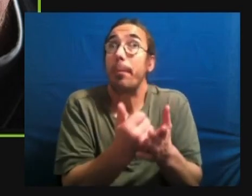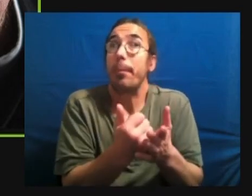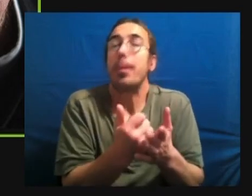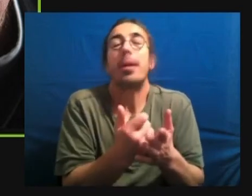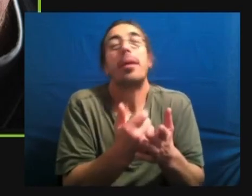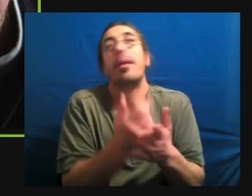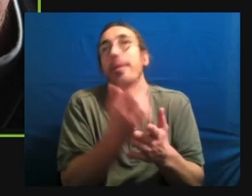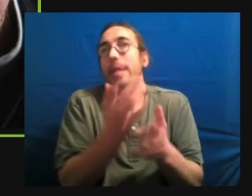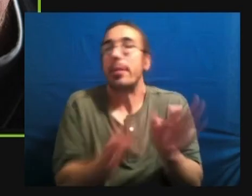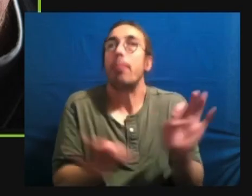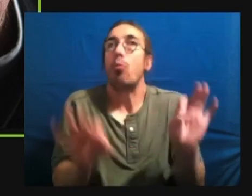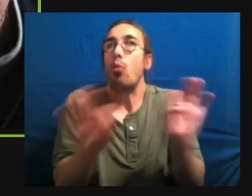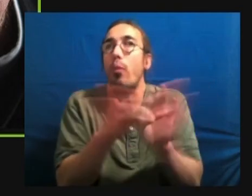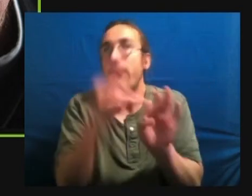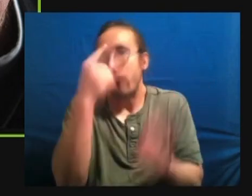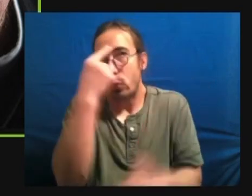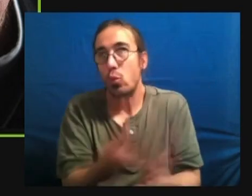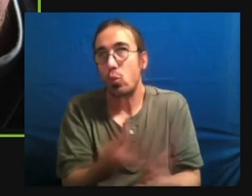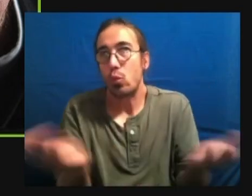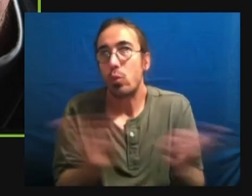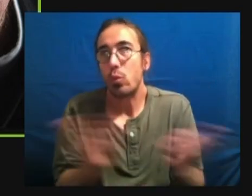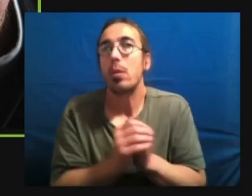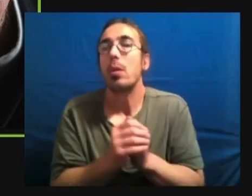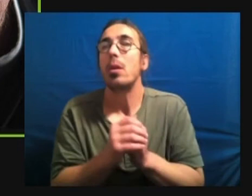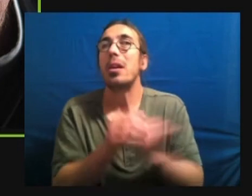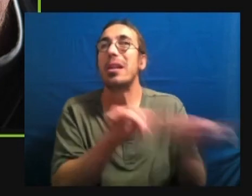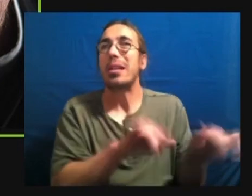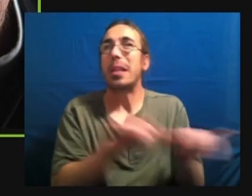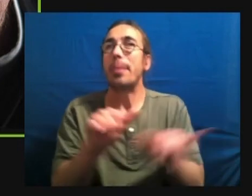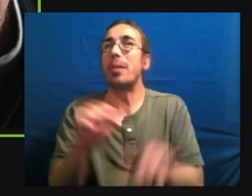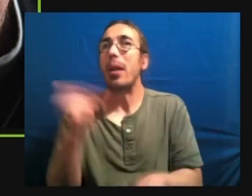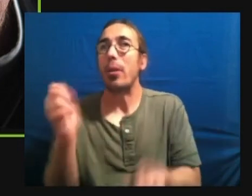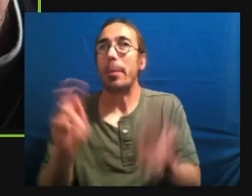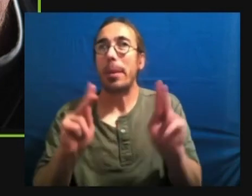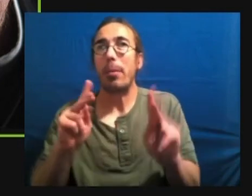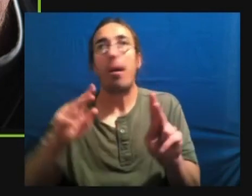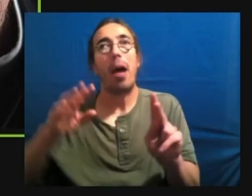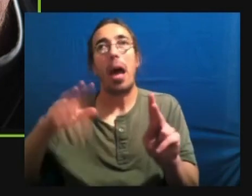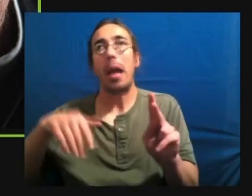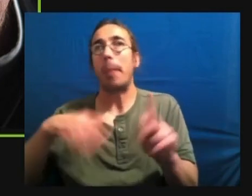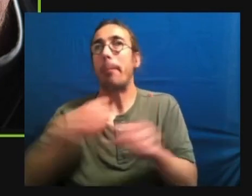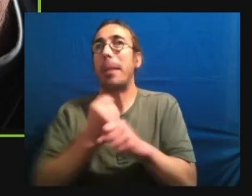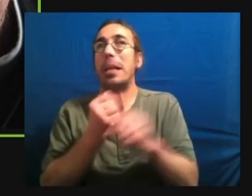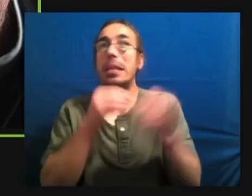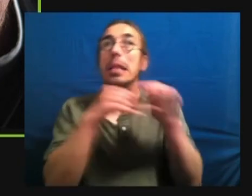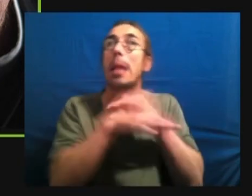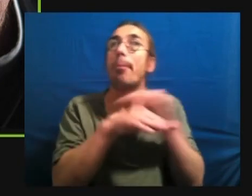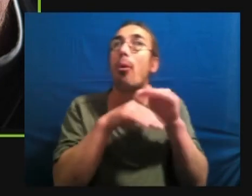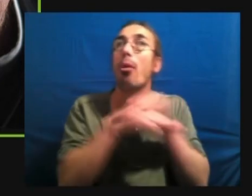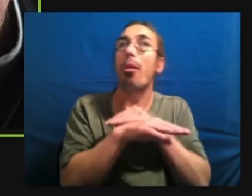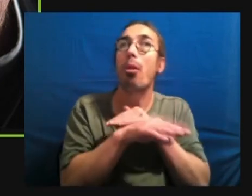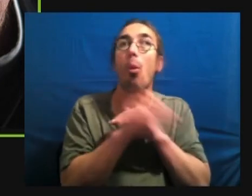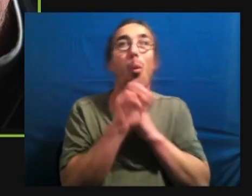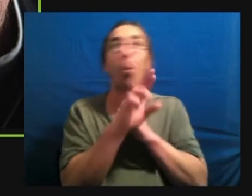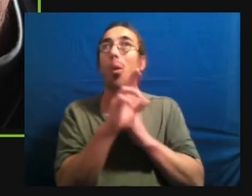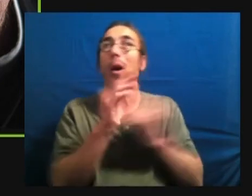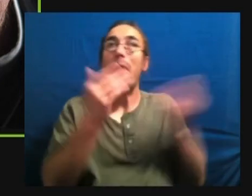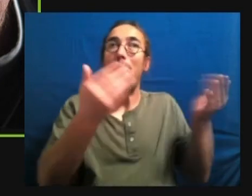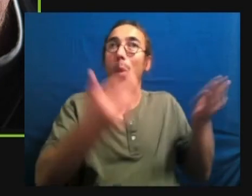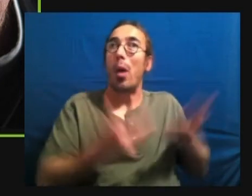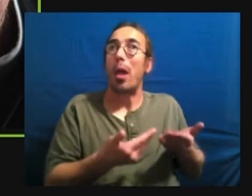you. And other people have not made that accessible because their innate forms of